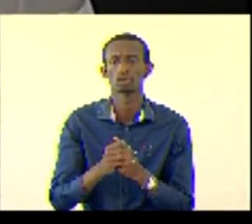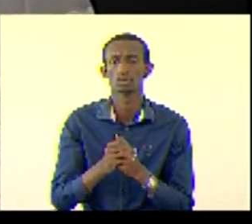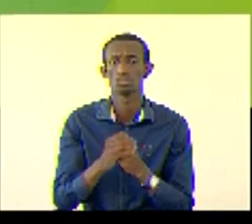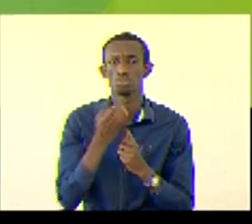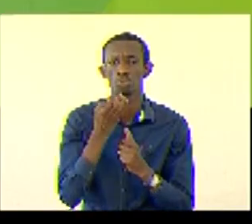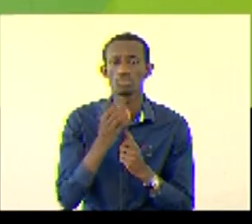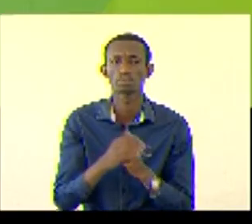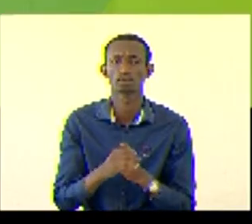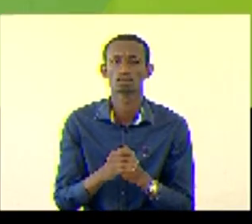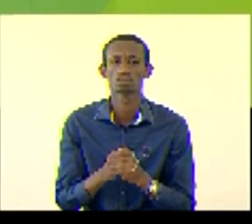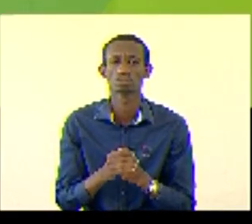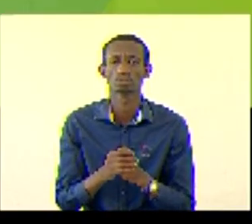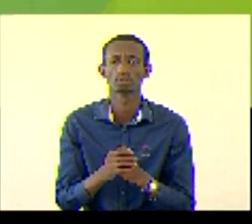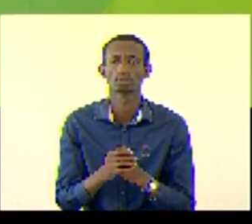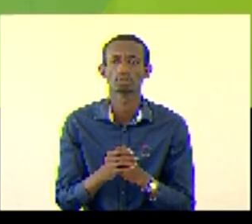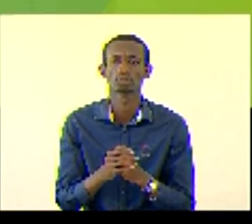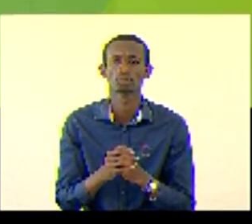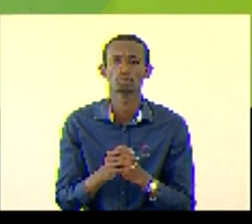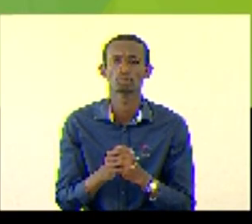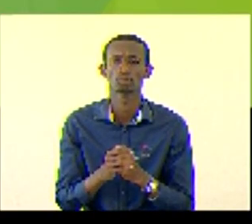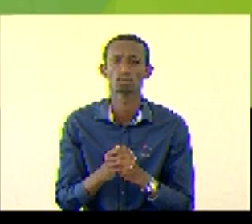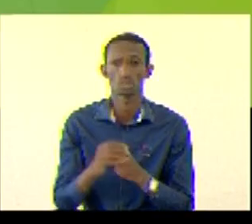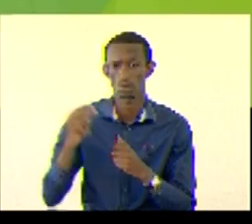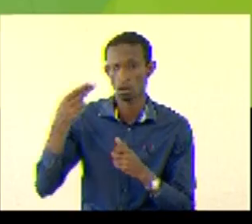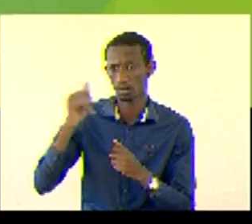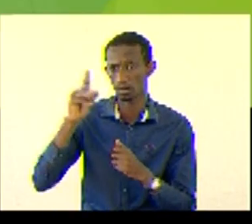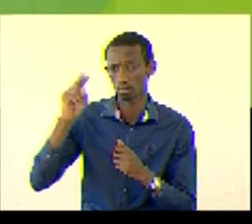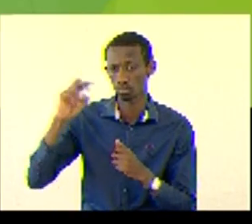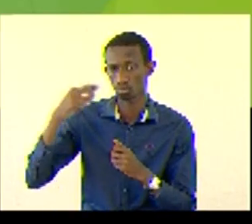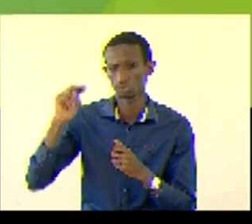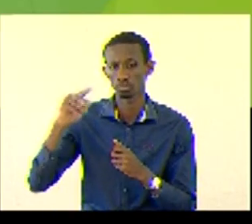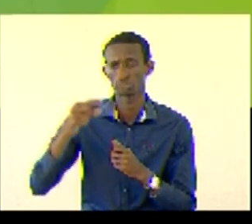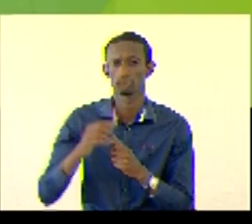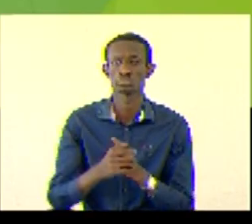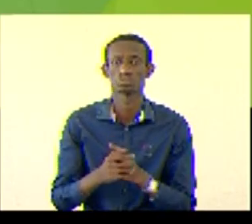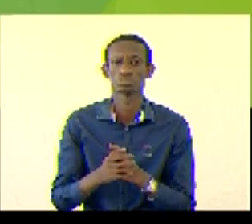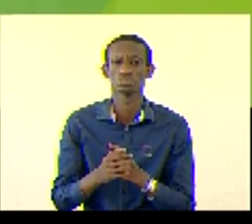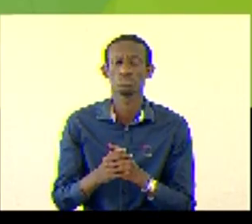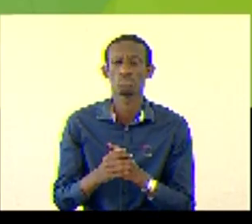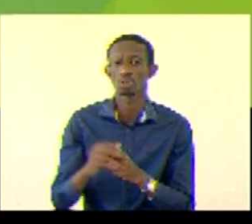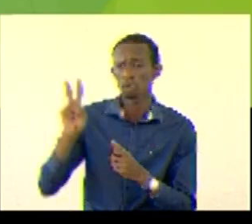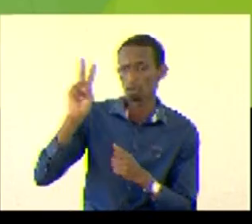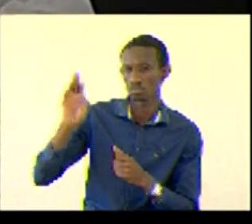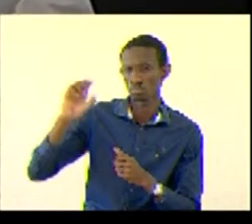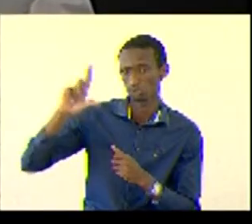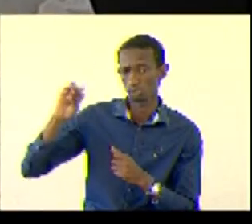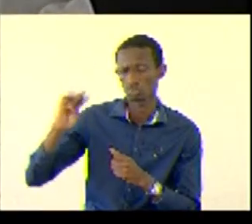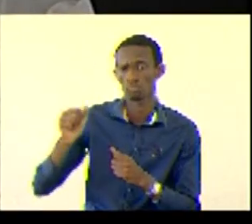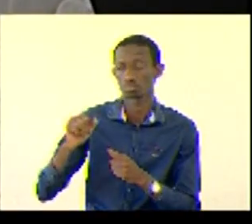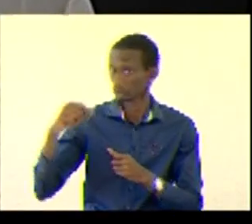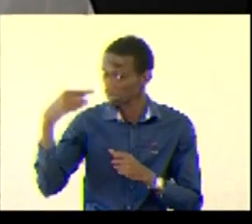peroxide solution at 25 degrees Celsius. The volume of gas produced was measured at